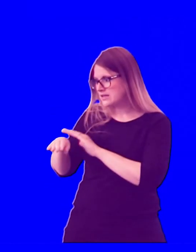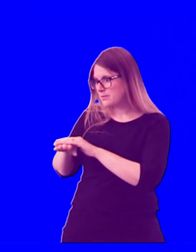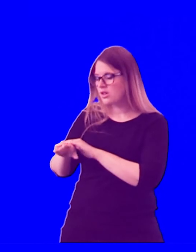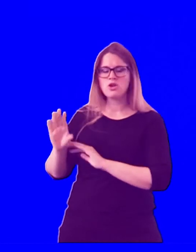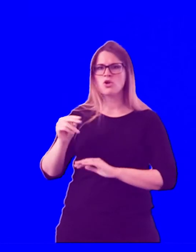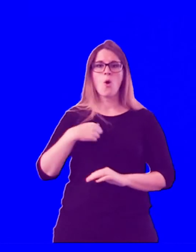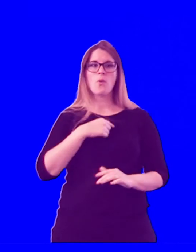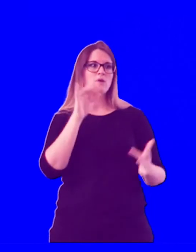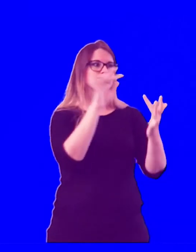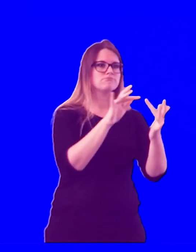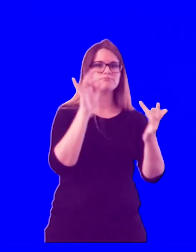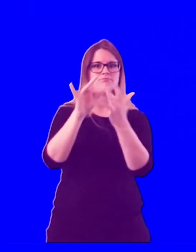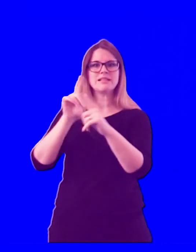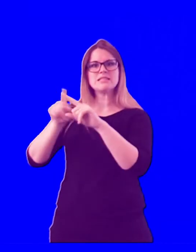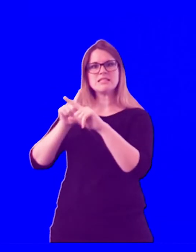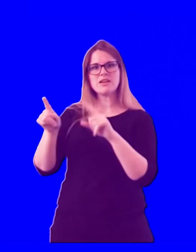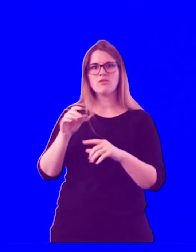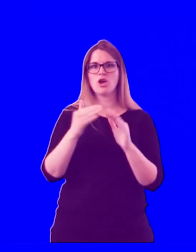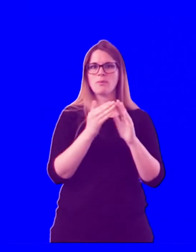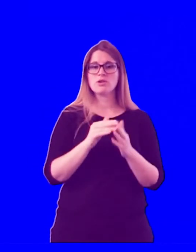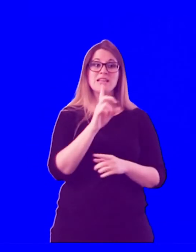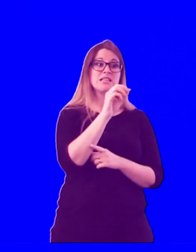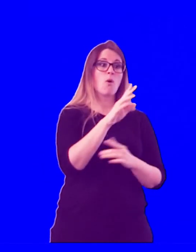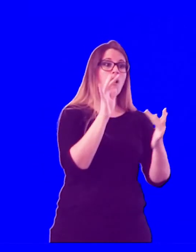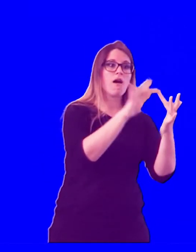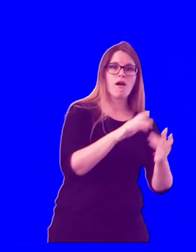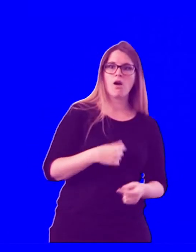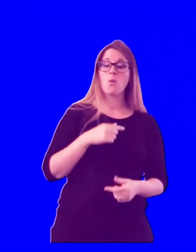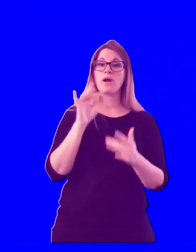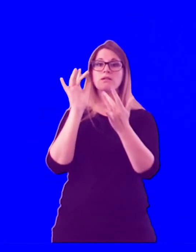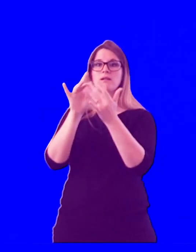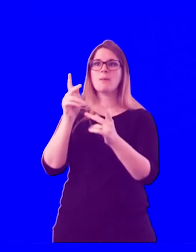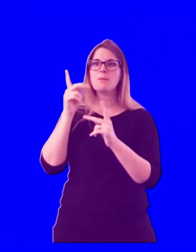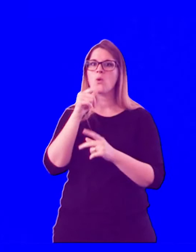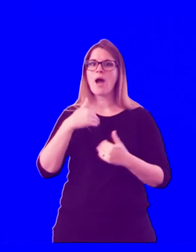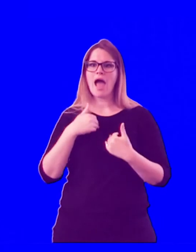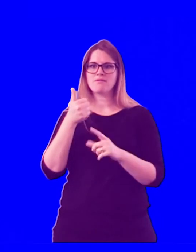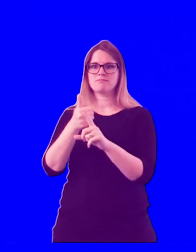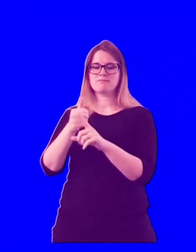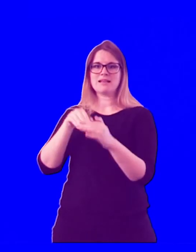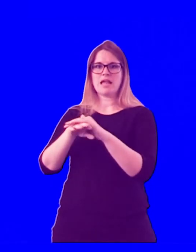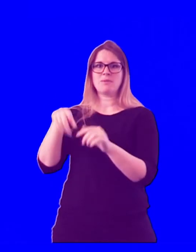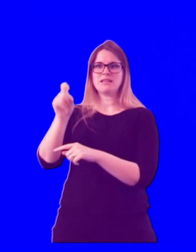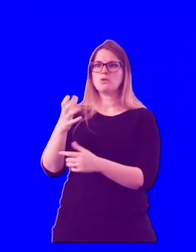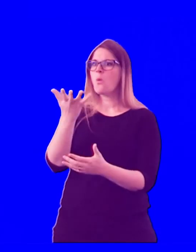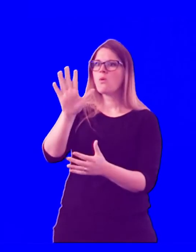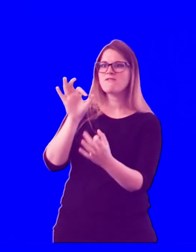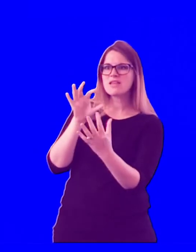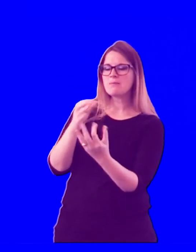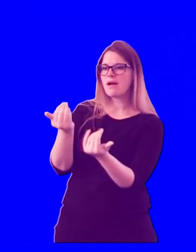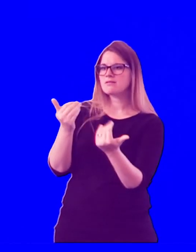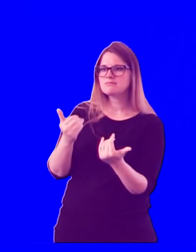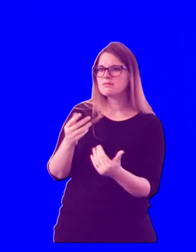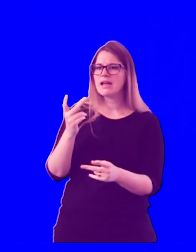actually reached out to communities. We actually reached out to Department of Rehabilitation. We actually reached out to people with accessibility needs and got their input, got their feedback,